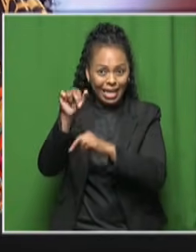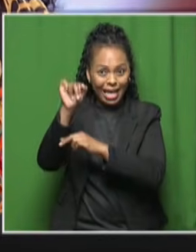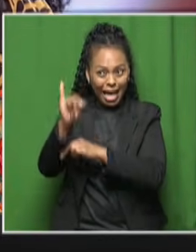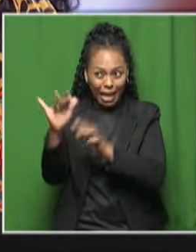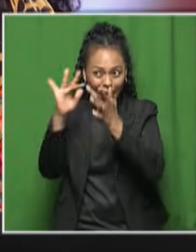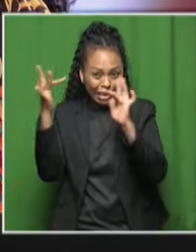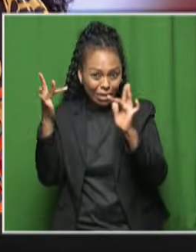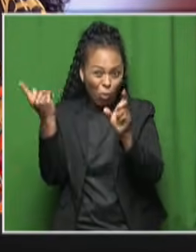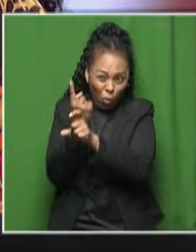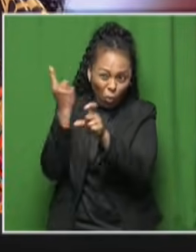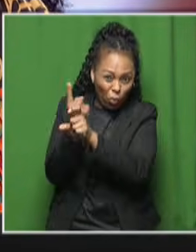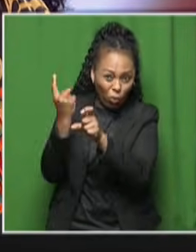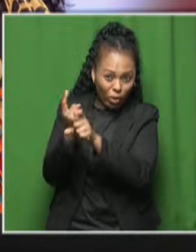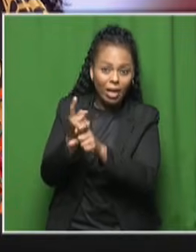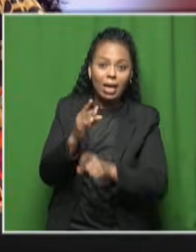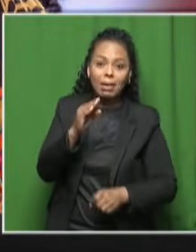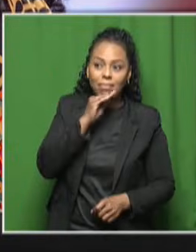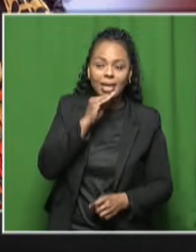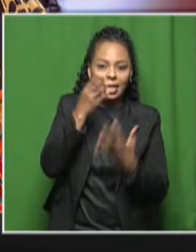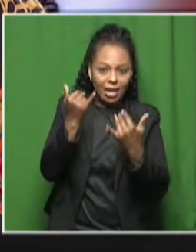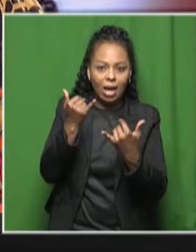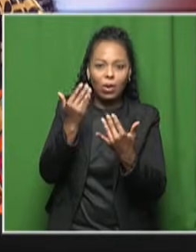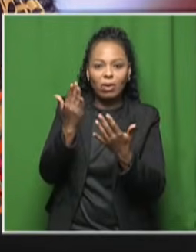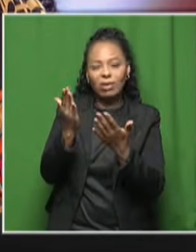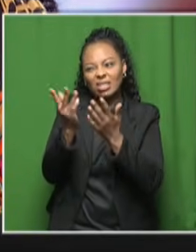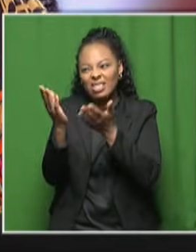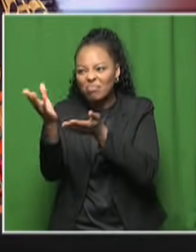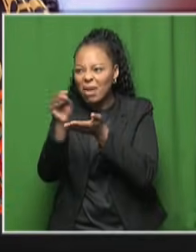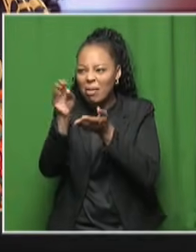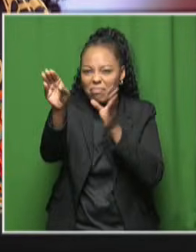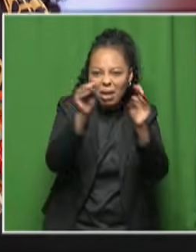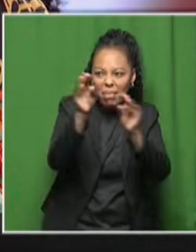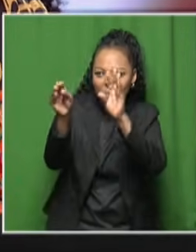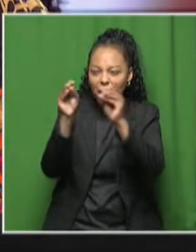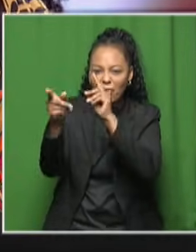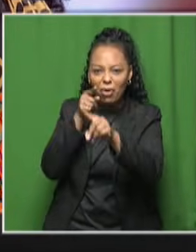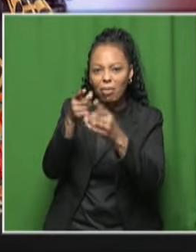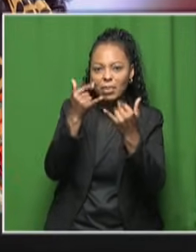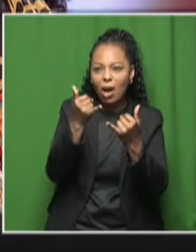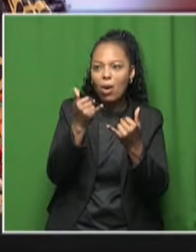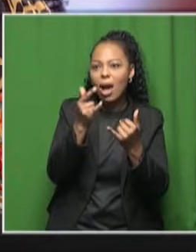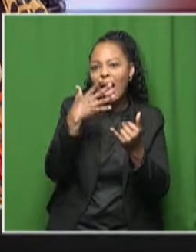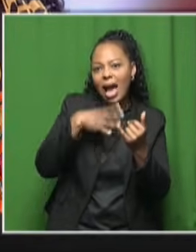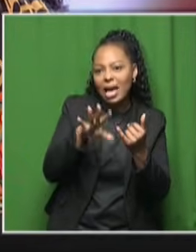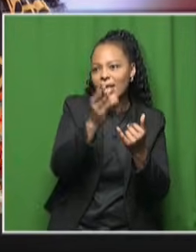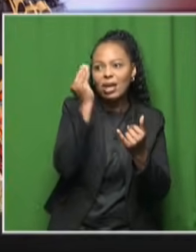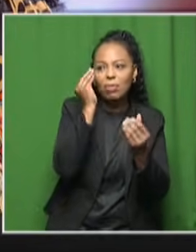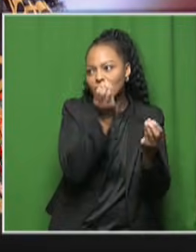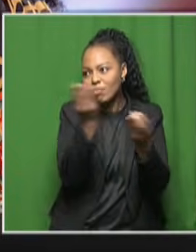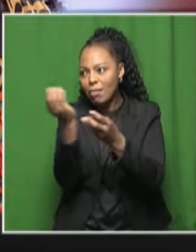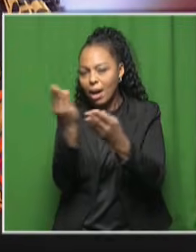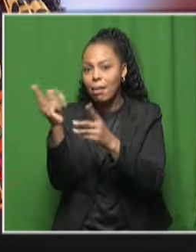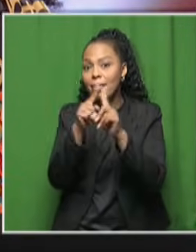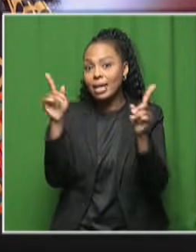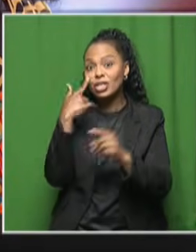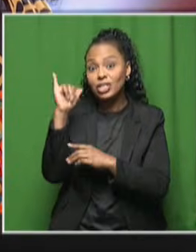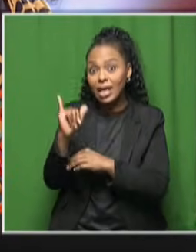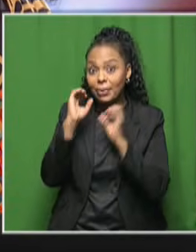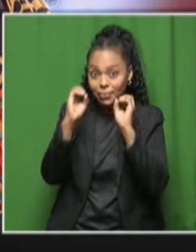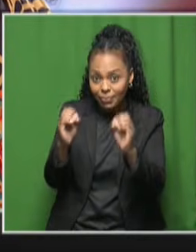AI, it will then take from the various sources that it has been fed. And if you don't do the proper fact-checking and